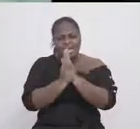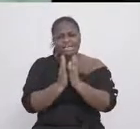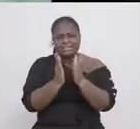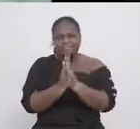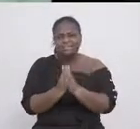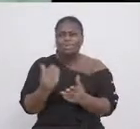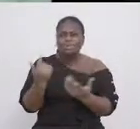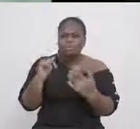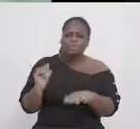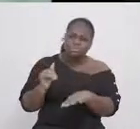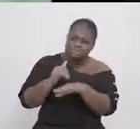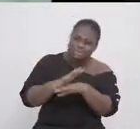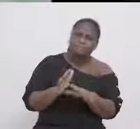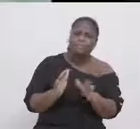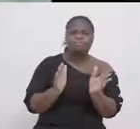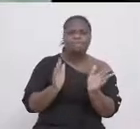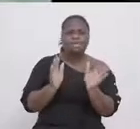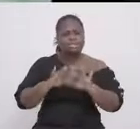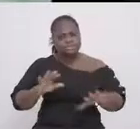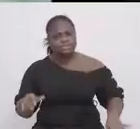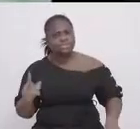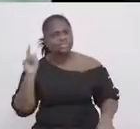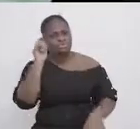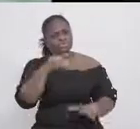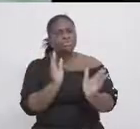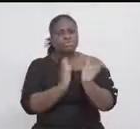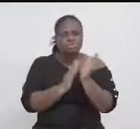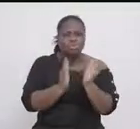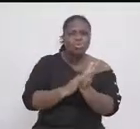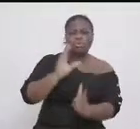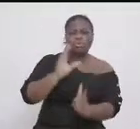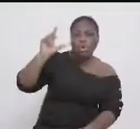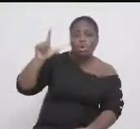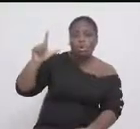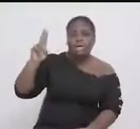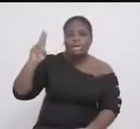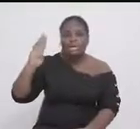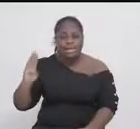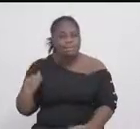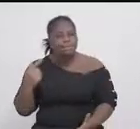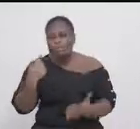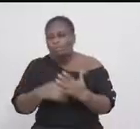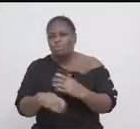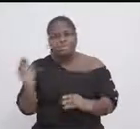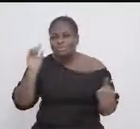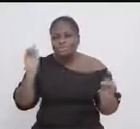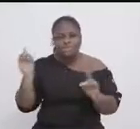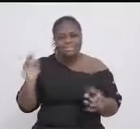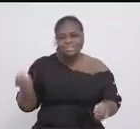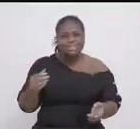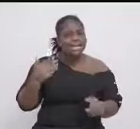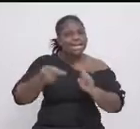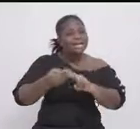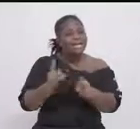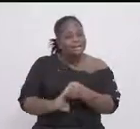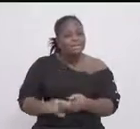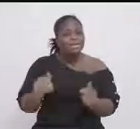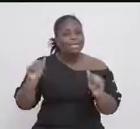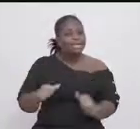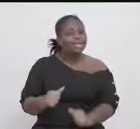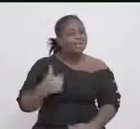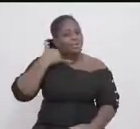our kids in your club. What do they need to do? Do they need to write a letter of application? Is there a number they can call? Is there a